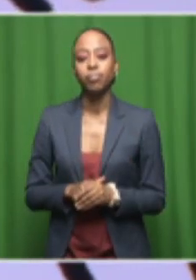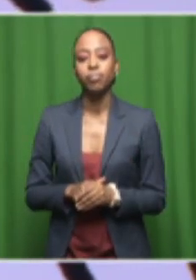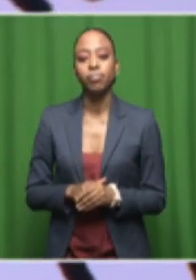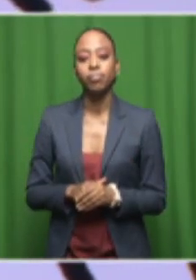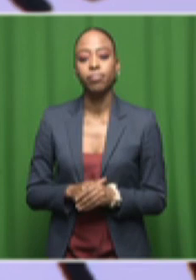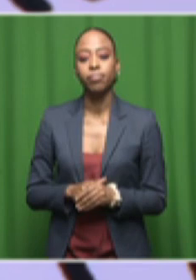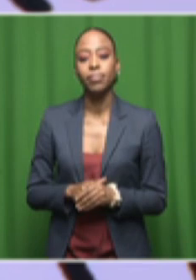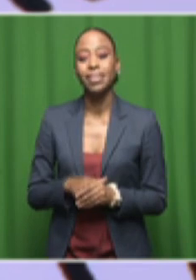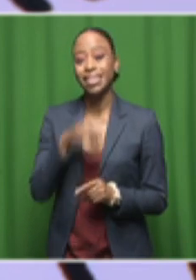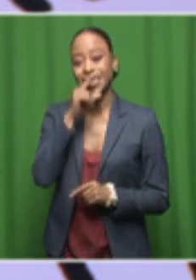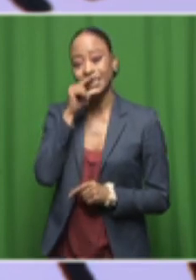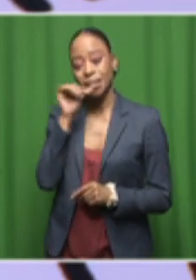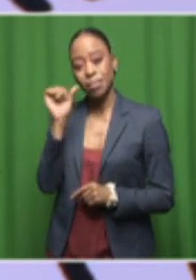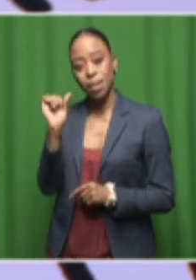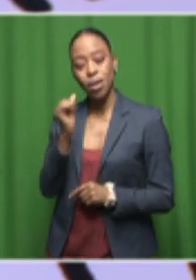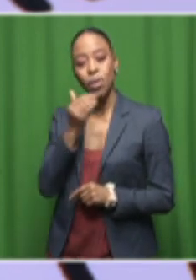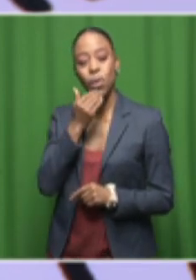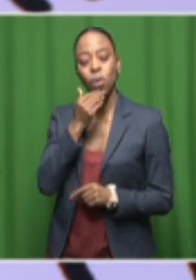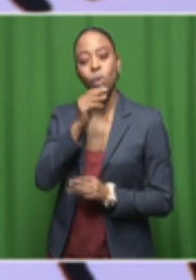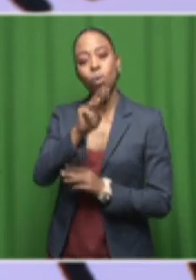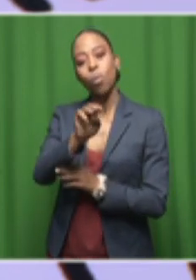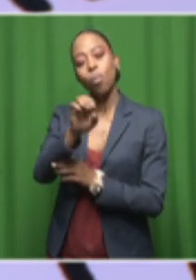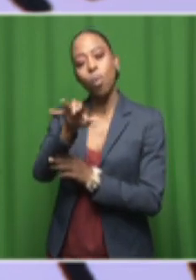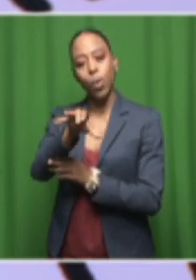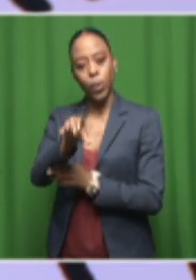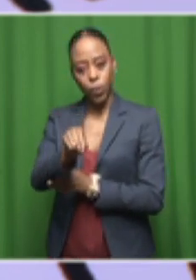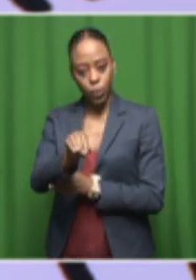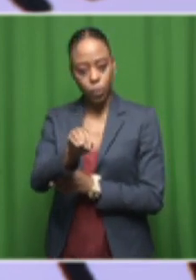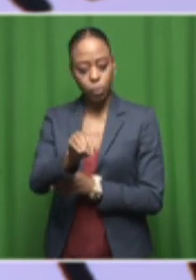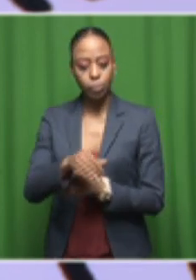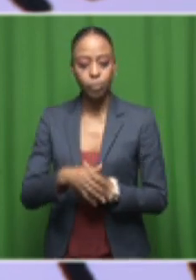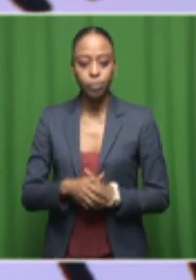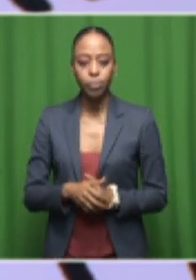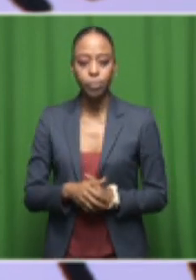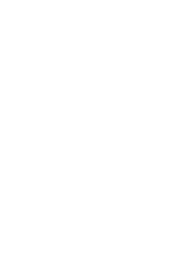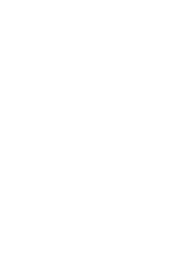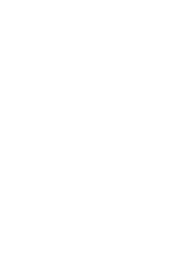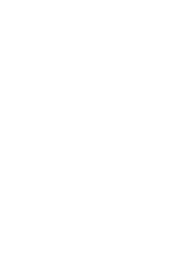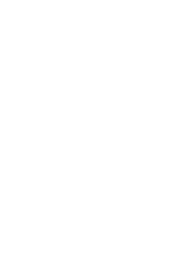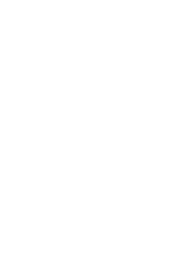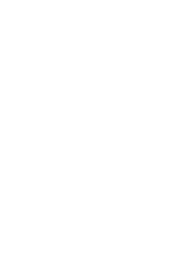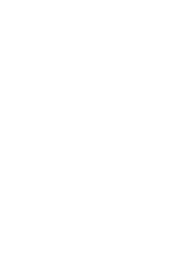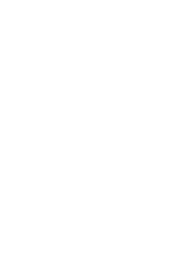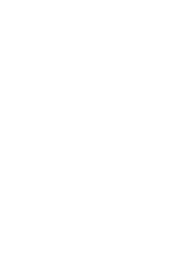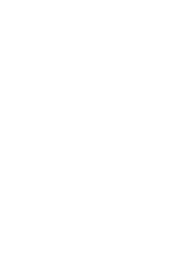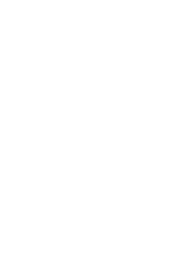That was Professor Moyo. So it was good to have her here on the program.